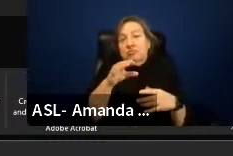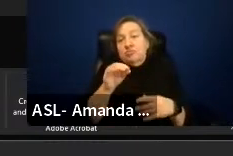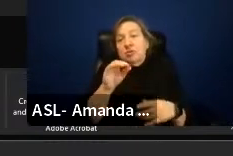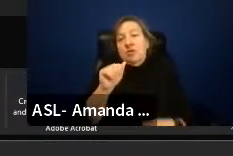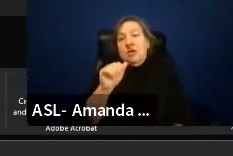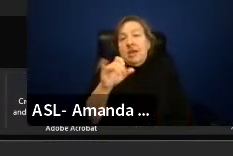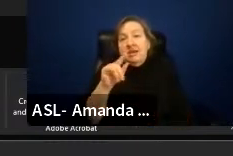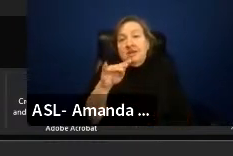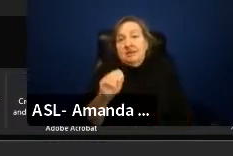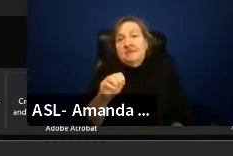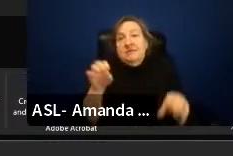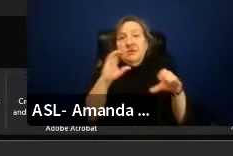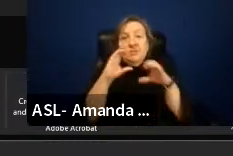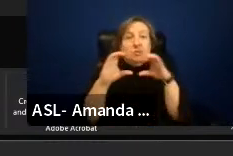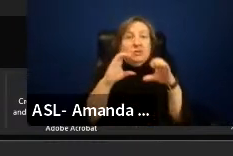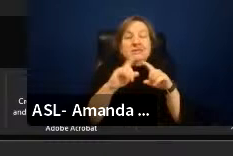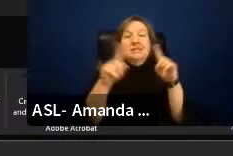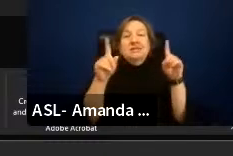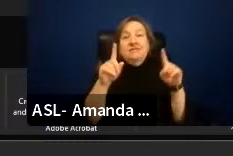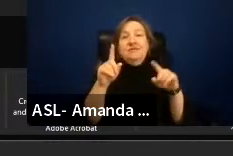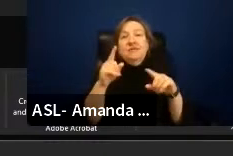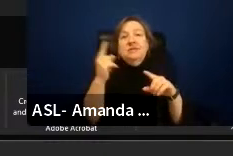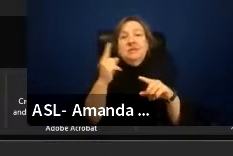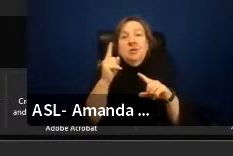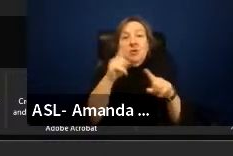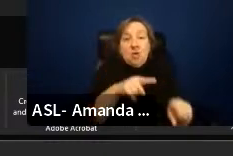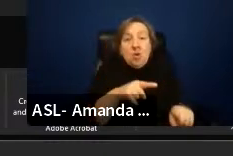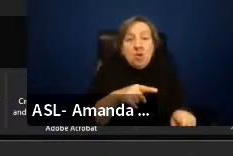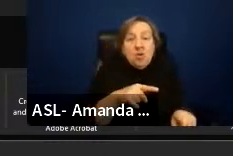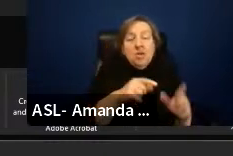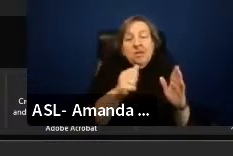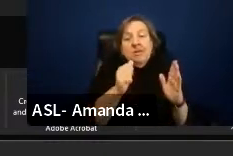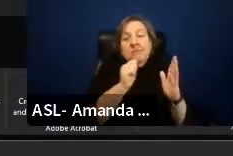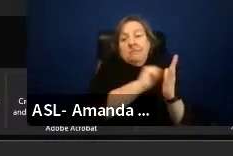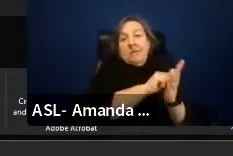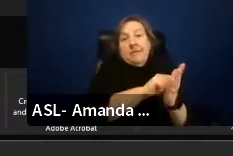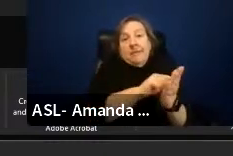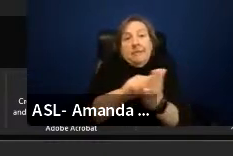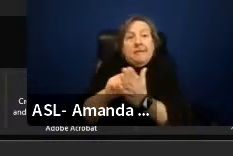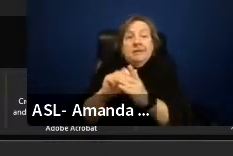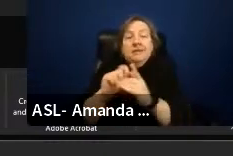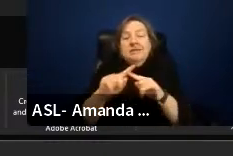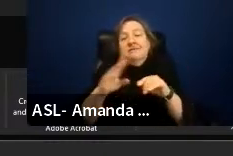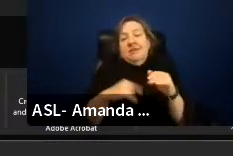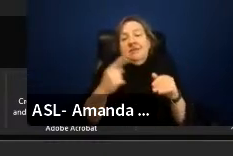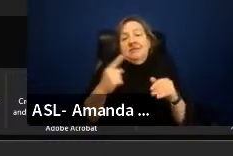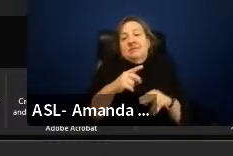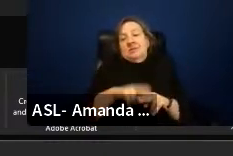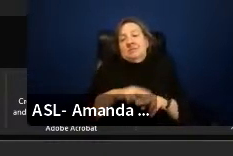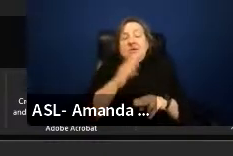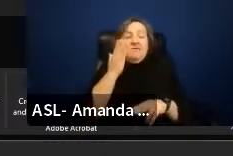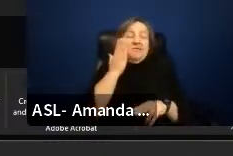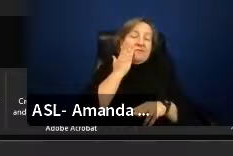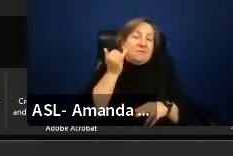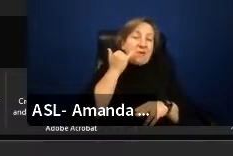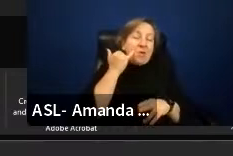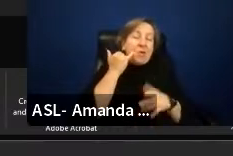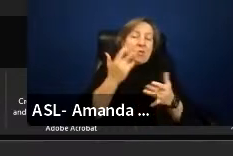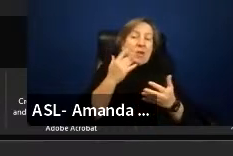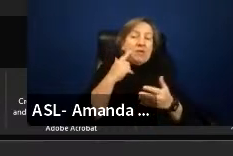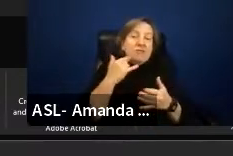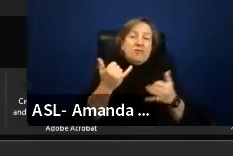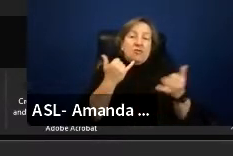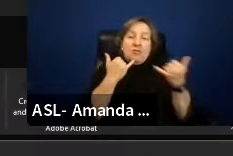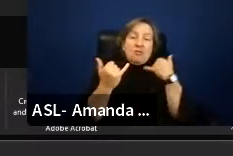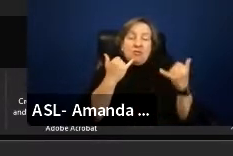communications. There's a big difference between having somebody going down and proactively knocking on doors versus sitting by the phone, waiting for the calls or the contacts to come in.